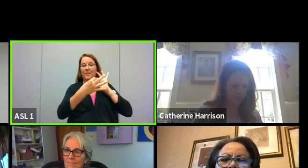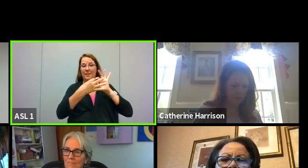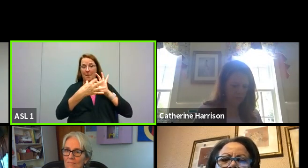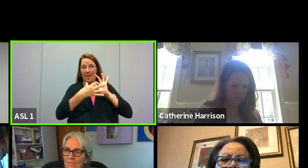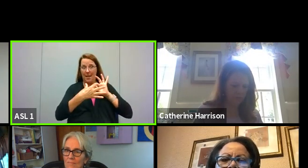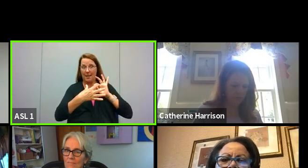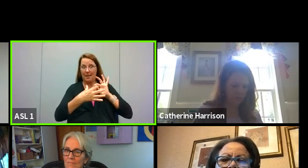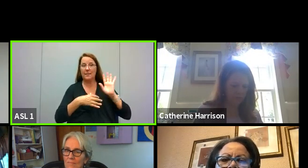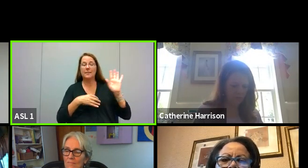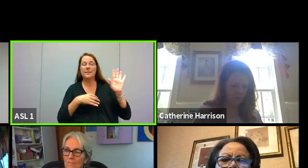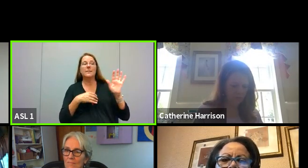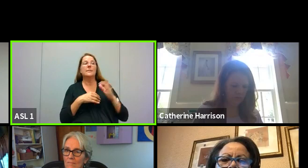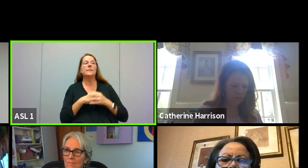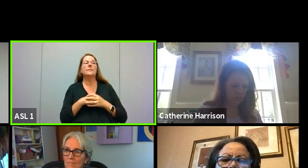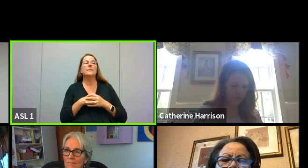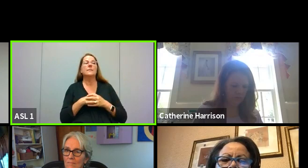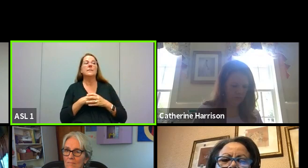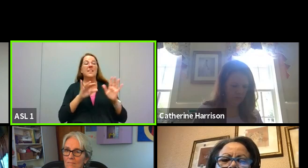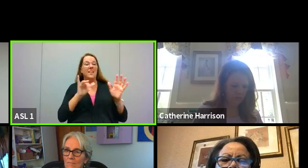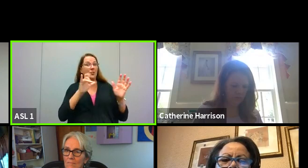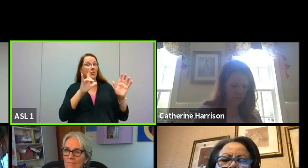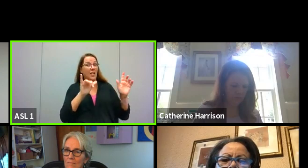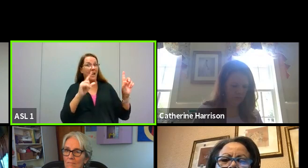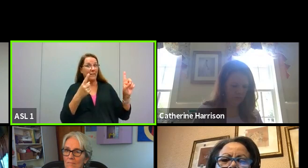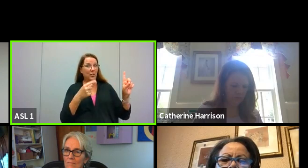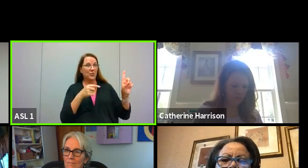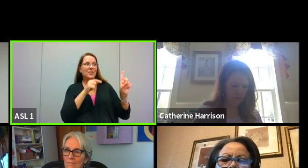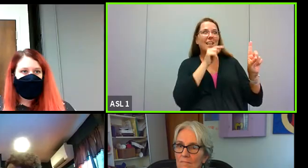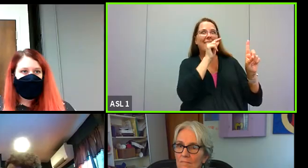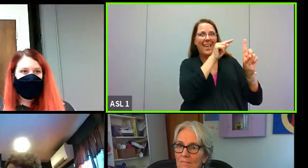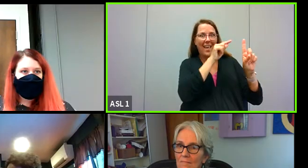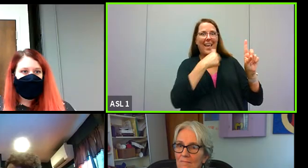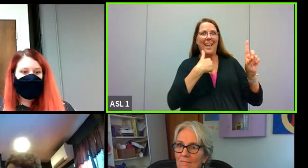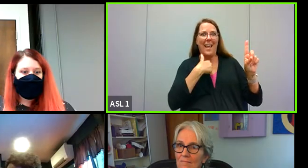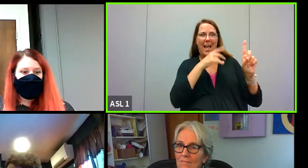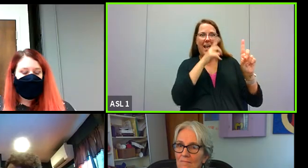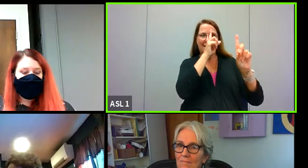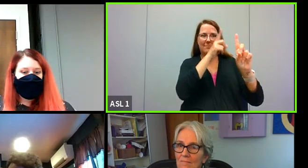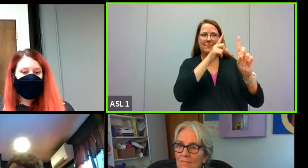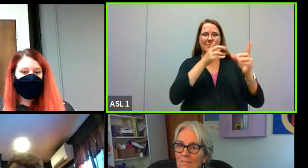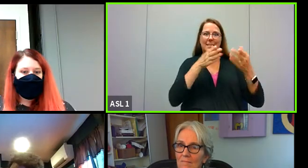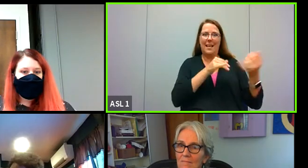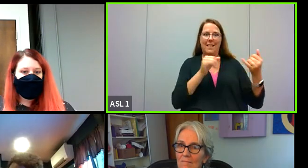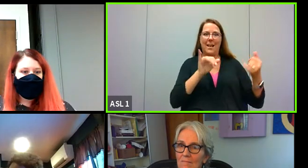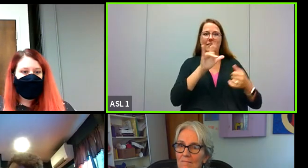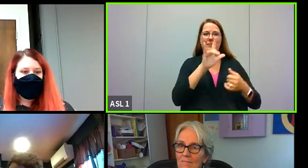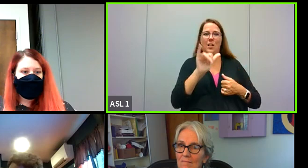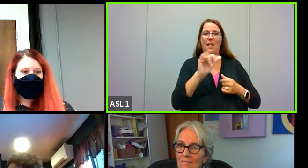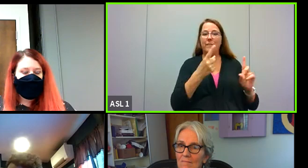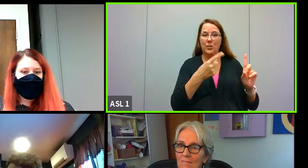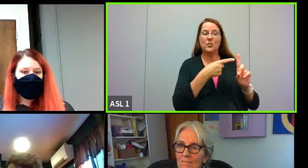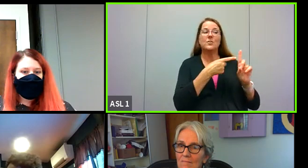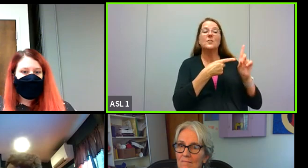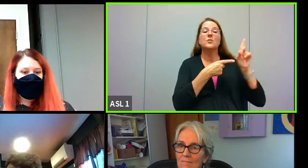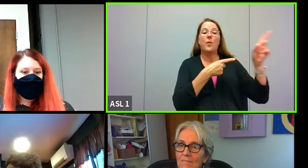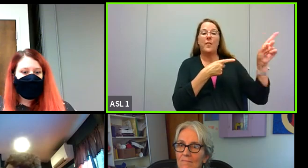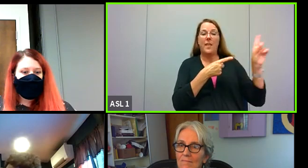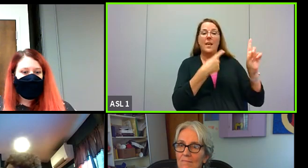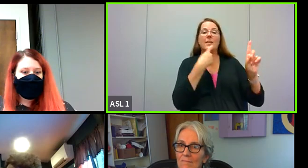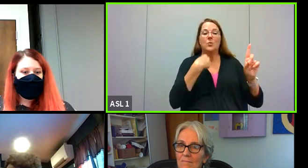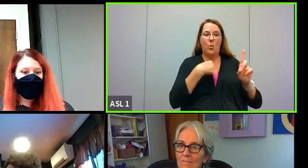And as I said, that was July 1. They themselves had a July 1 deadline. And so they told us at